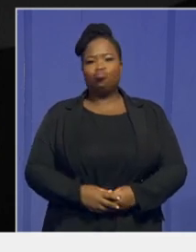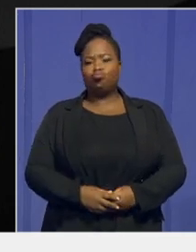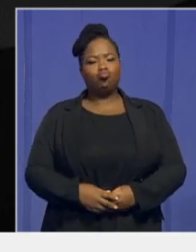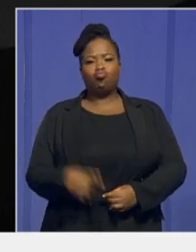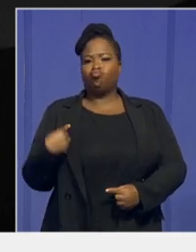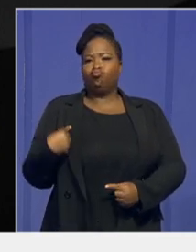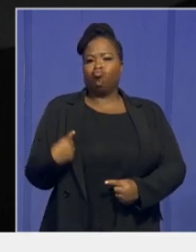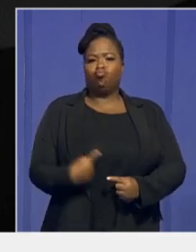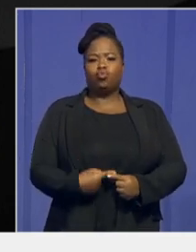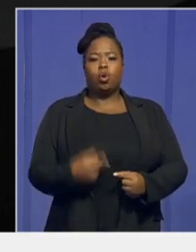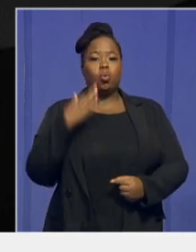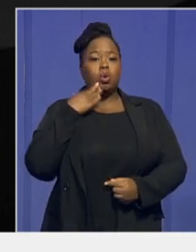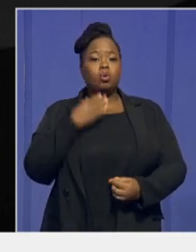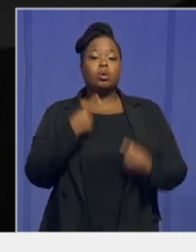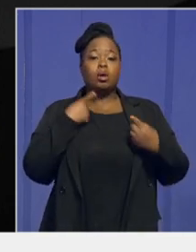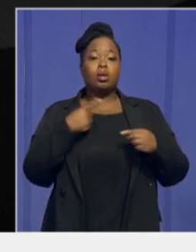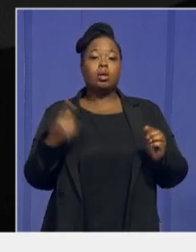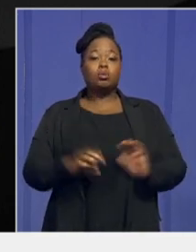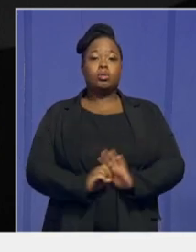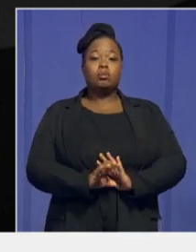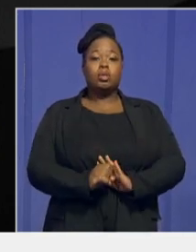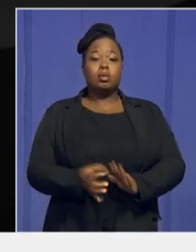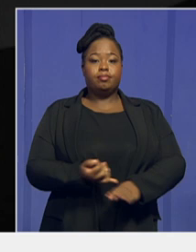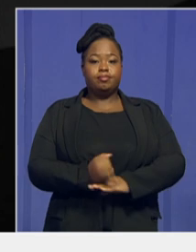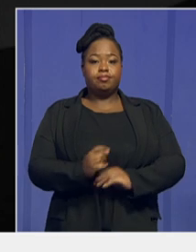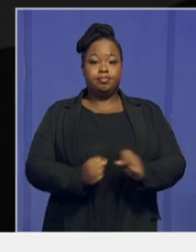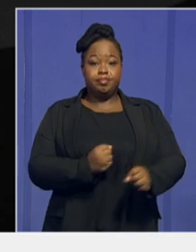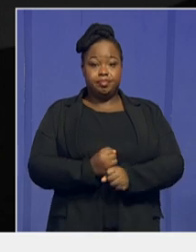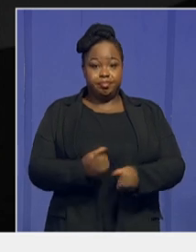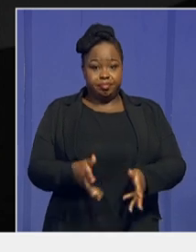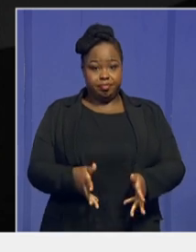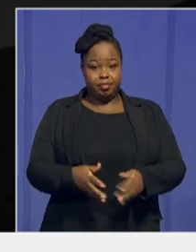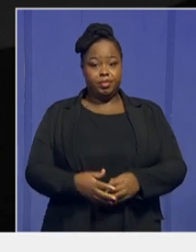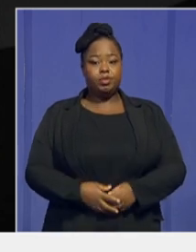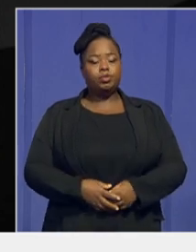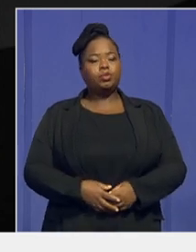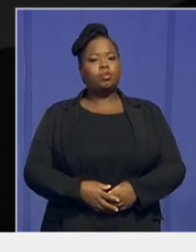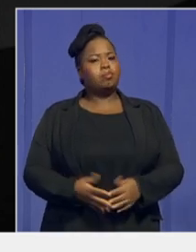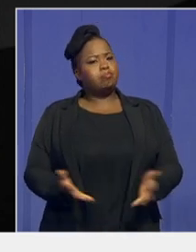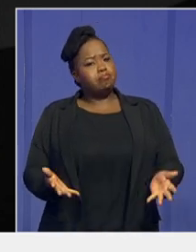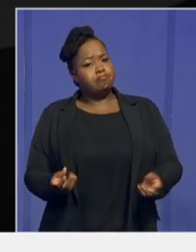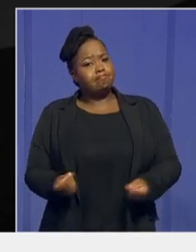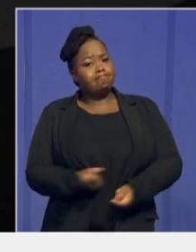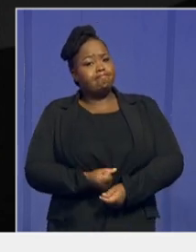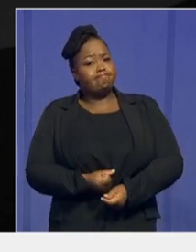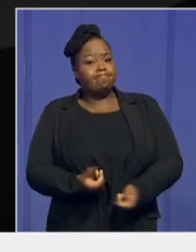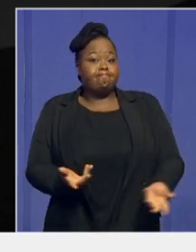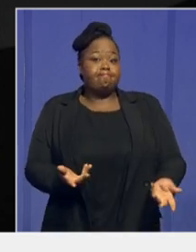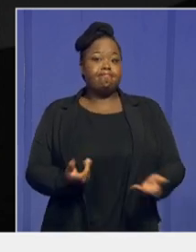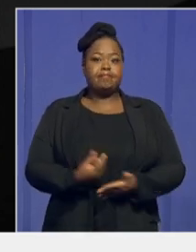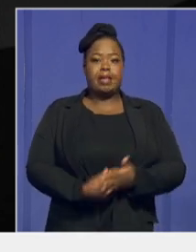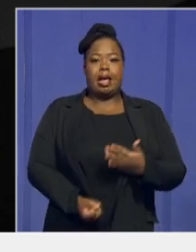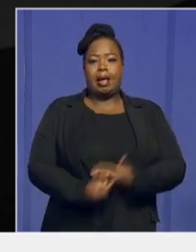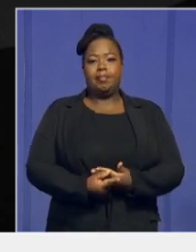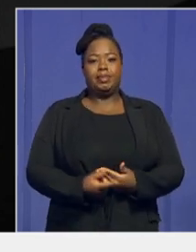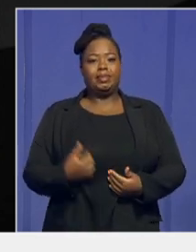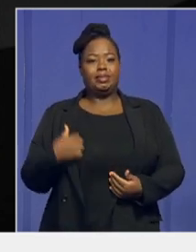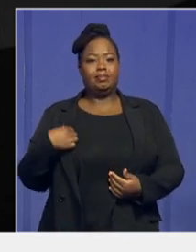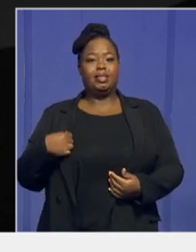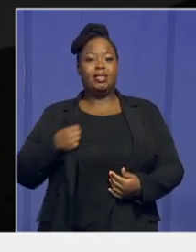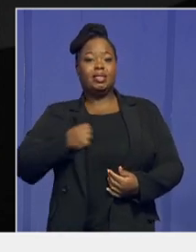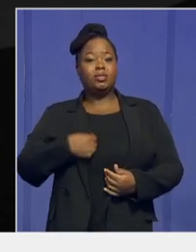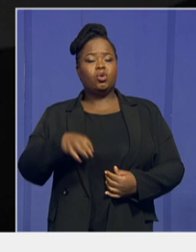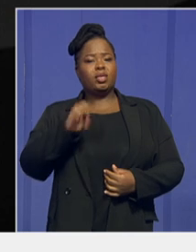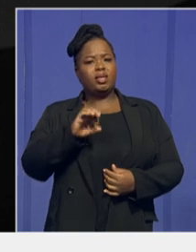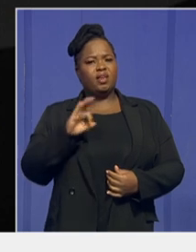it was announced at our media launch earlier this year. So the comments are unfortunate. They come at a time when, of course, the EFF has